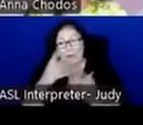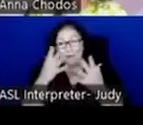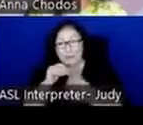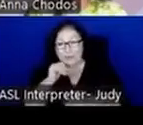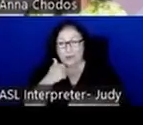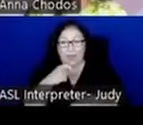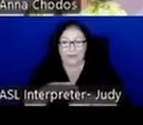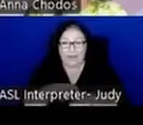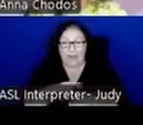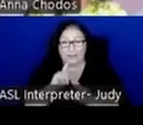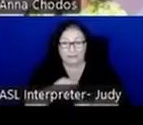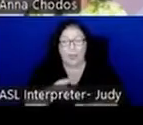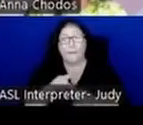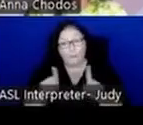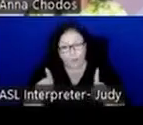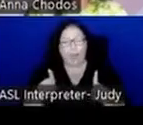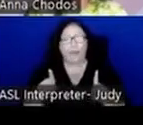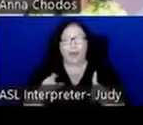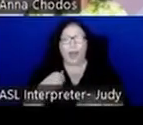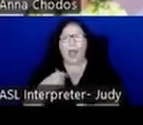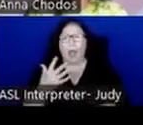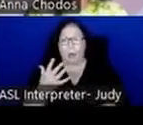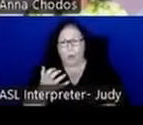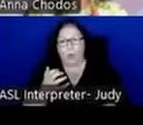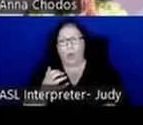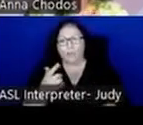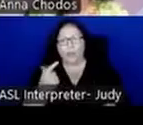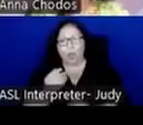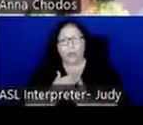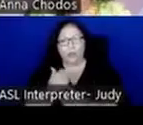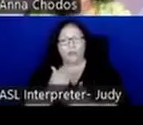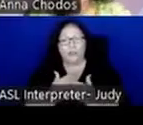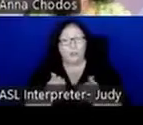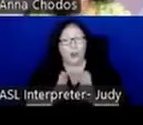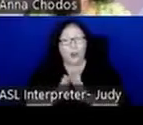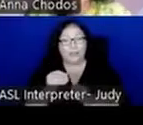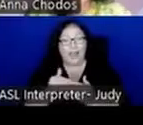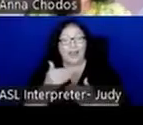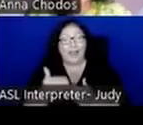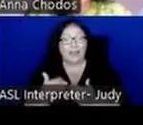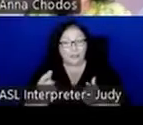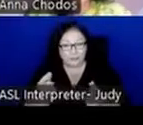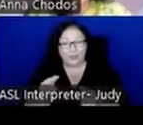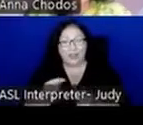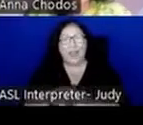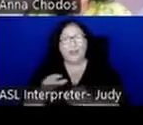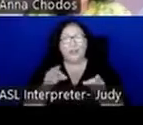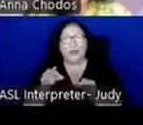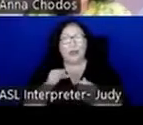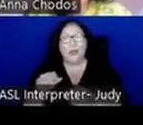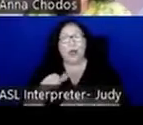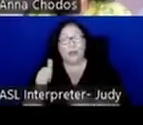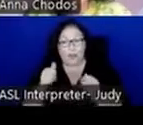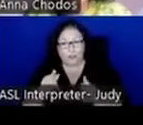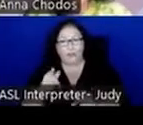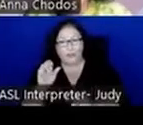through some closing and next steps here and describe some other opportunities that you all can get in touch with us if you have outstanding questions